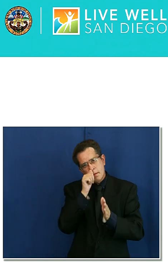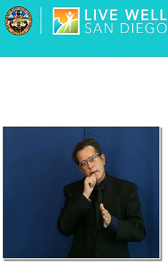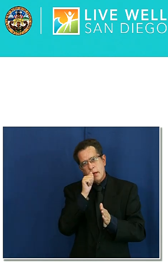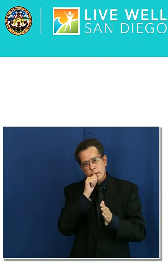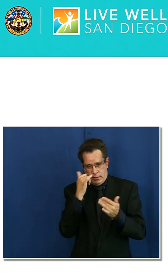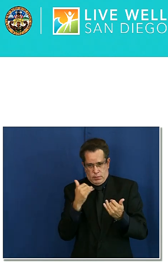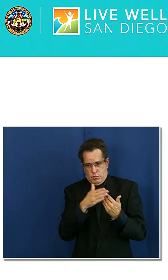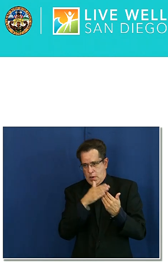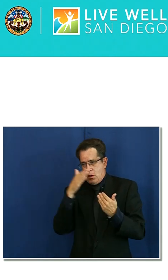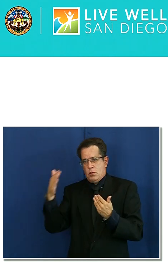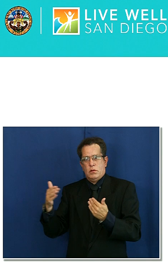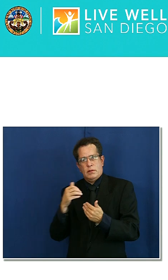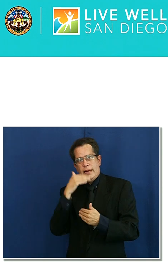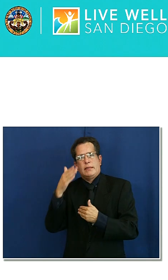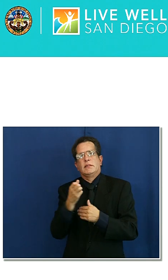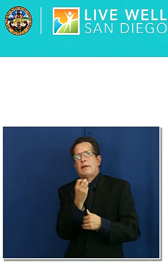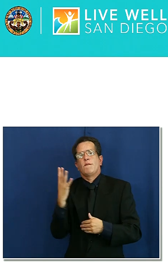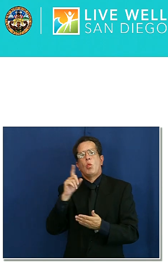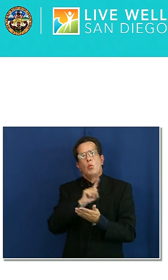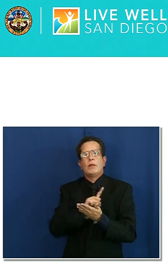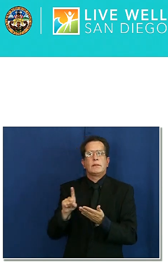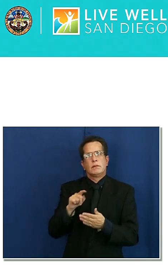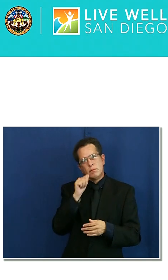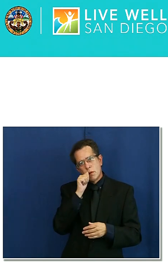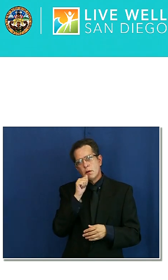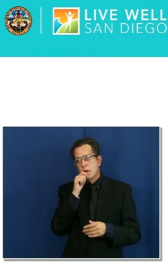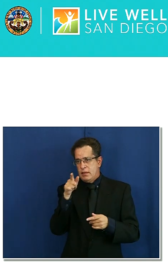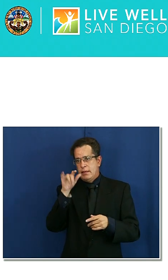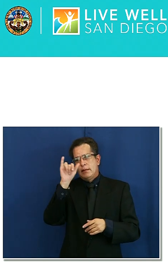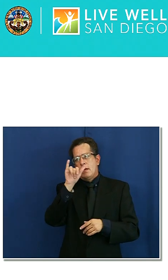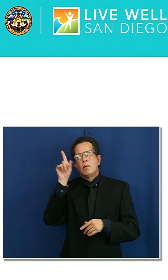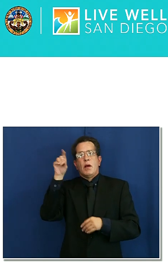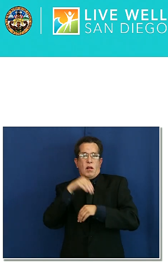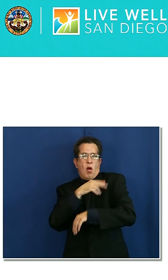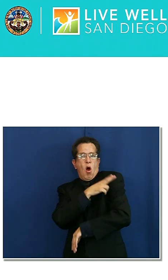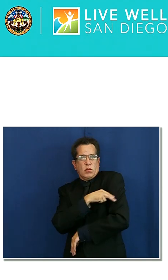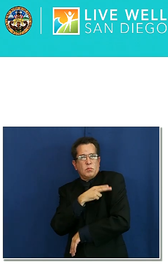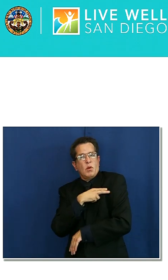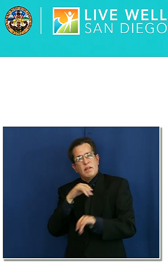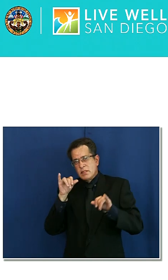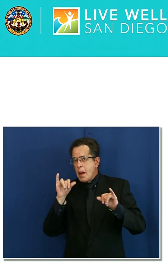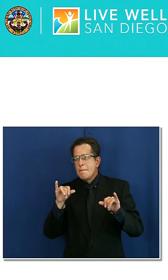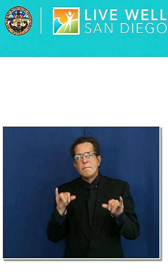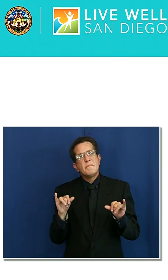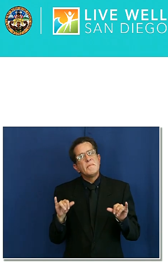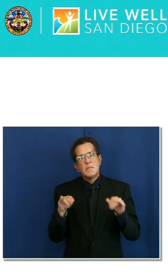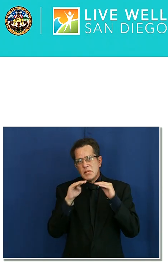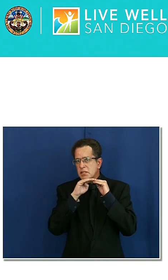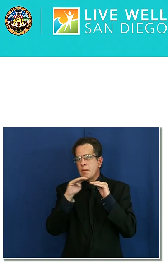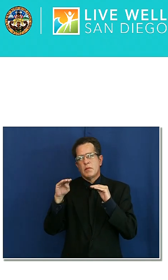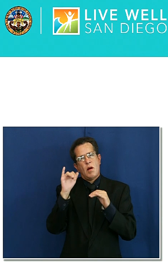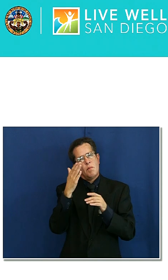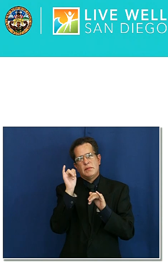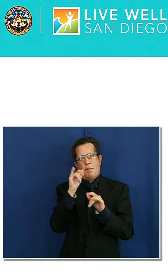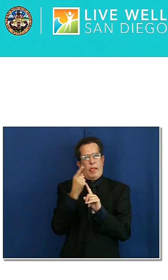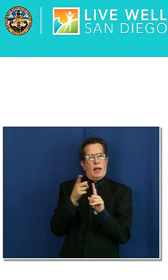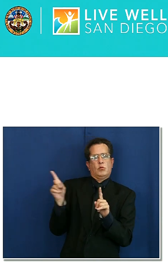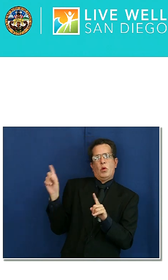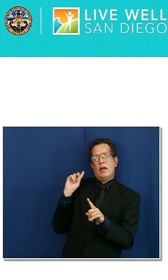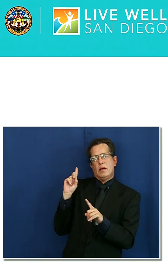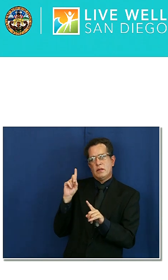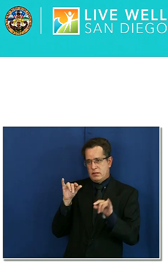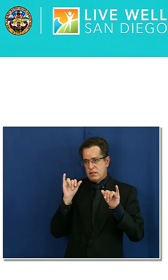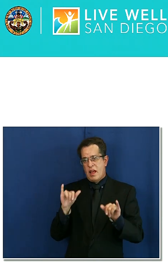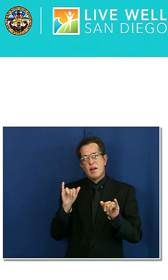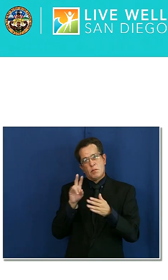these crucial next few weeks. Daily hospital census remains pretty static, basically where we were a week or down a little bit